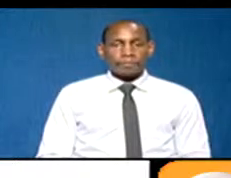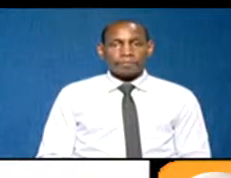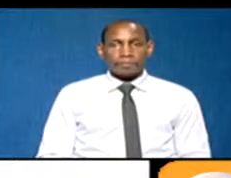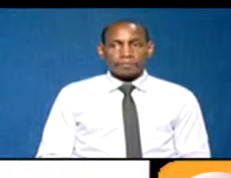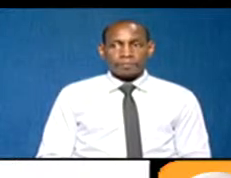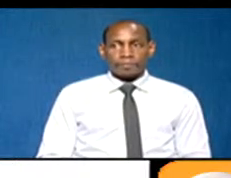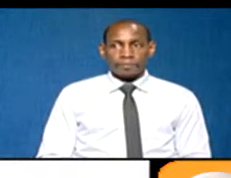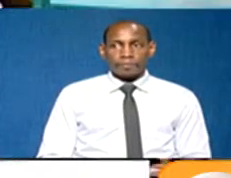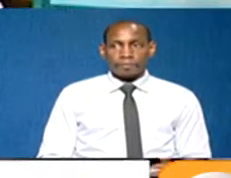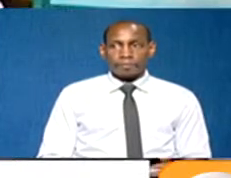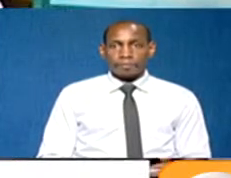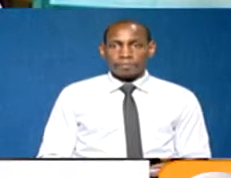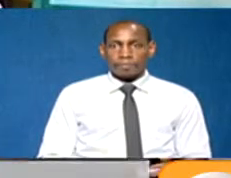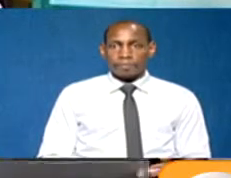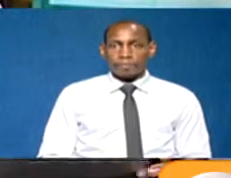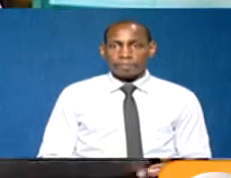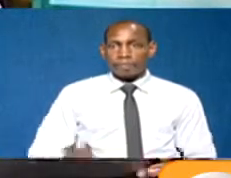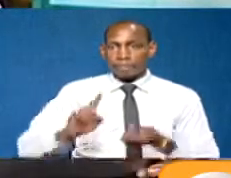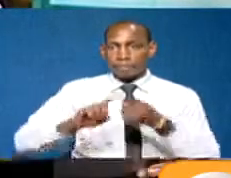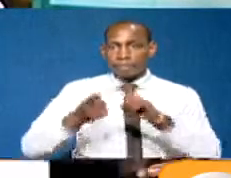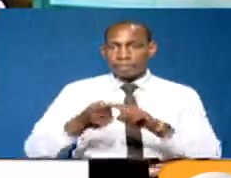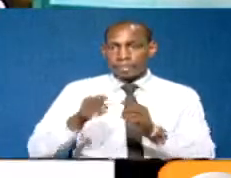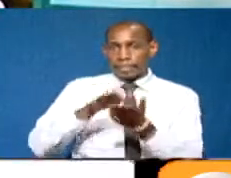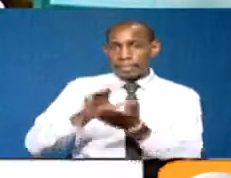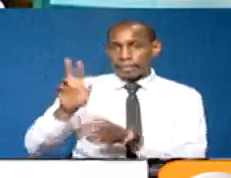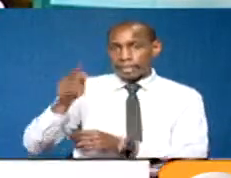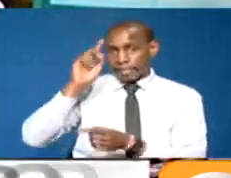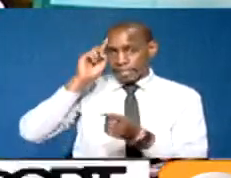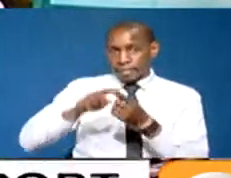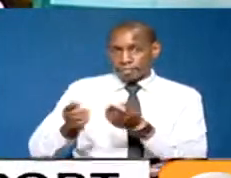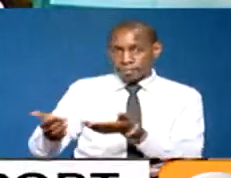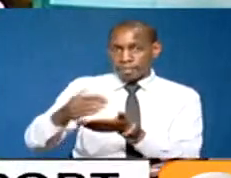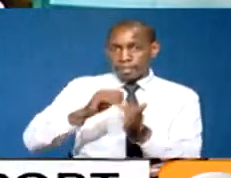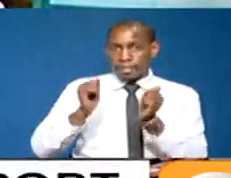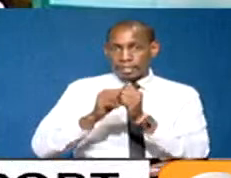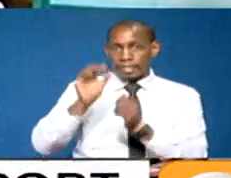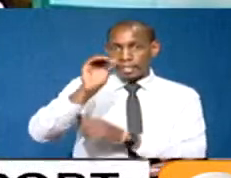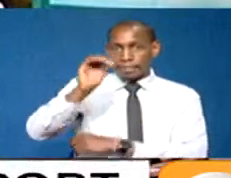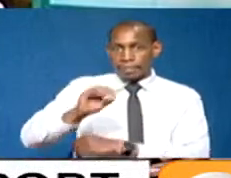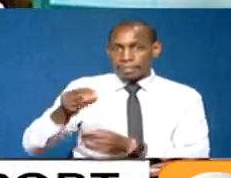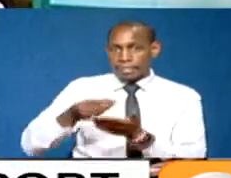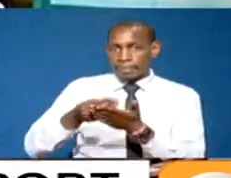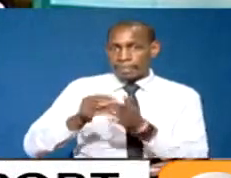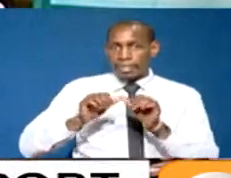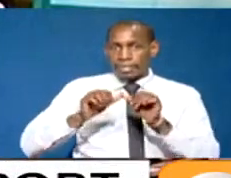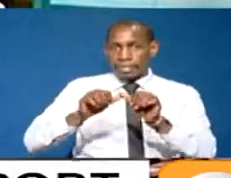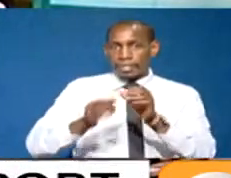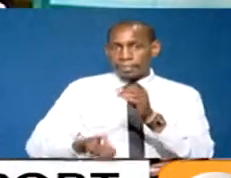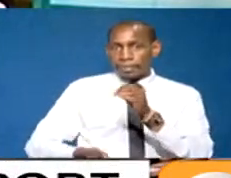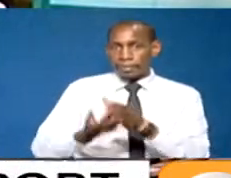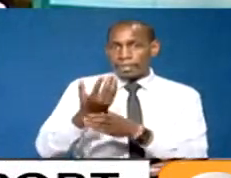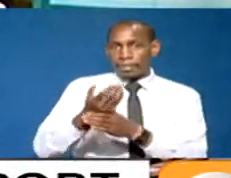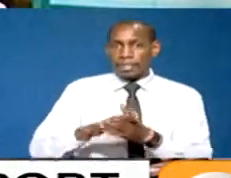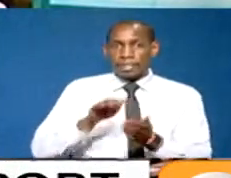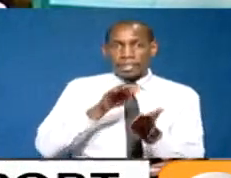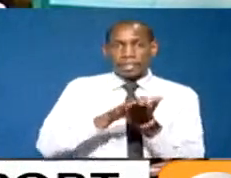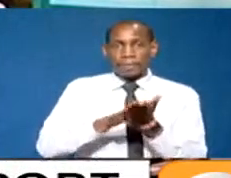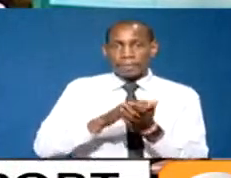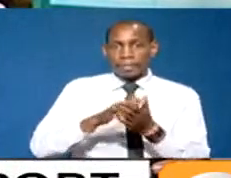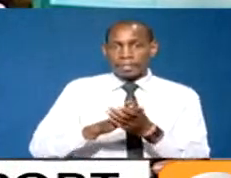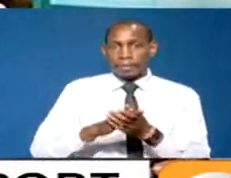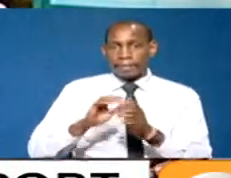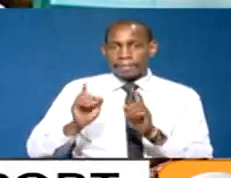EV. Standard Chartered Bank of Kenya aims to raise 10% of its revenue from sustainable sources. The bank's